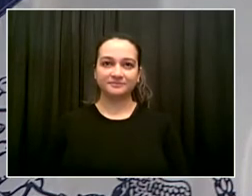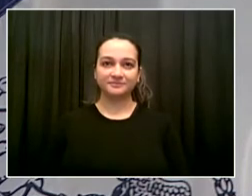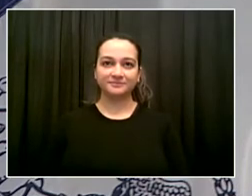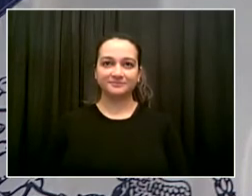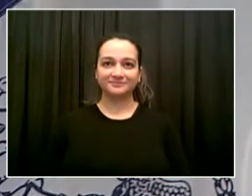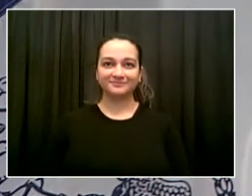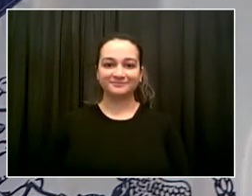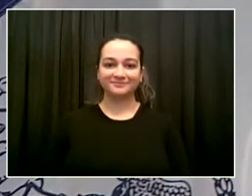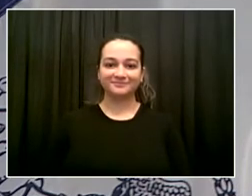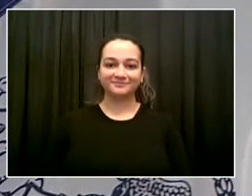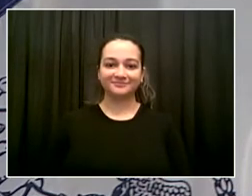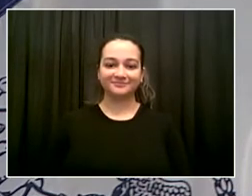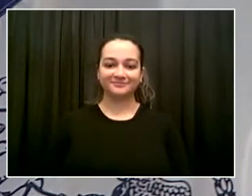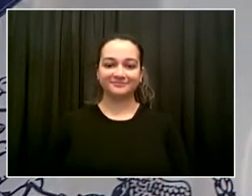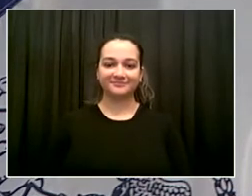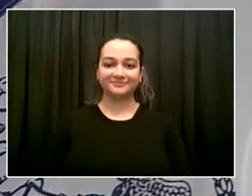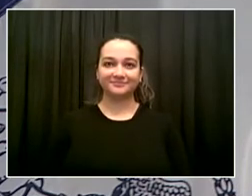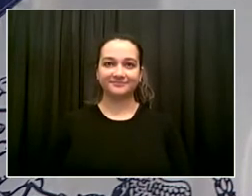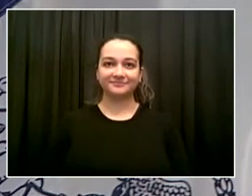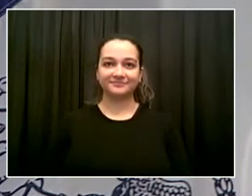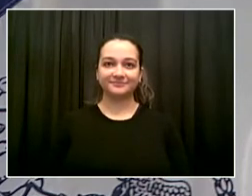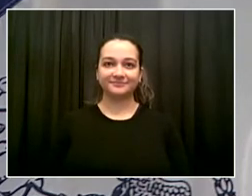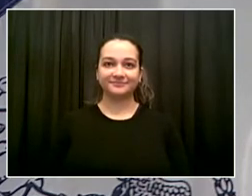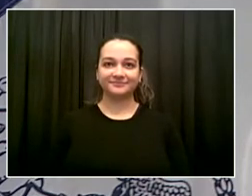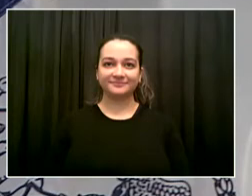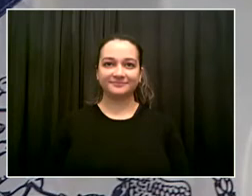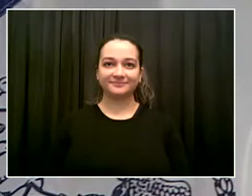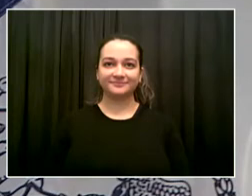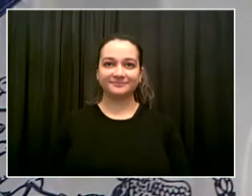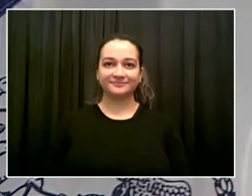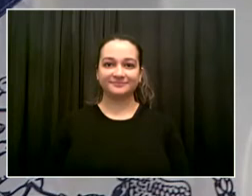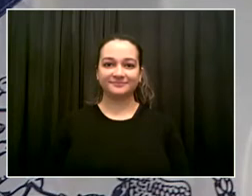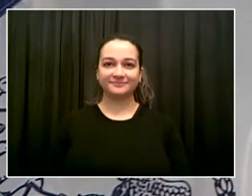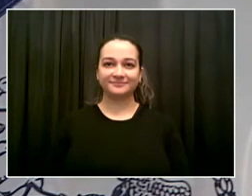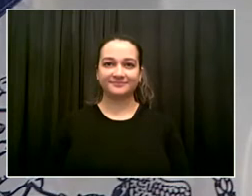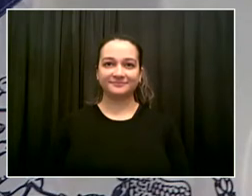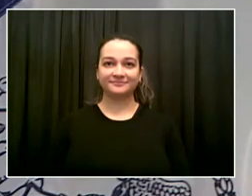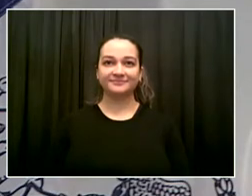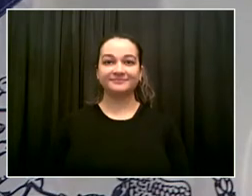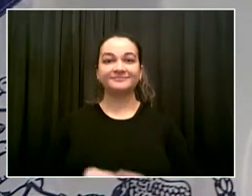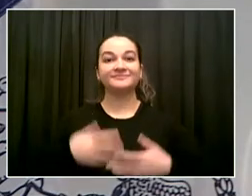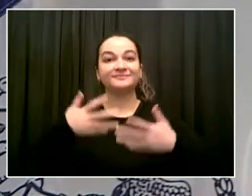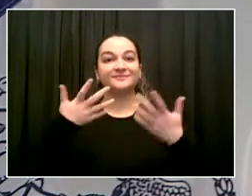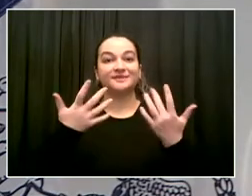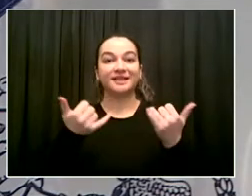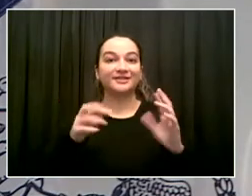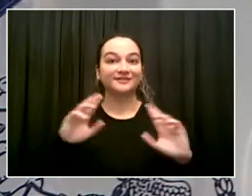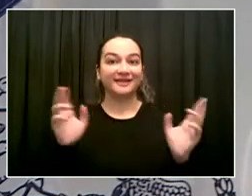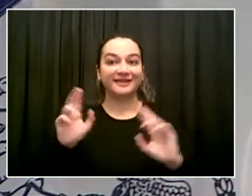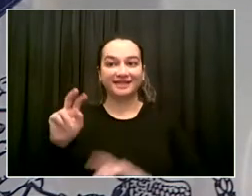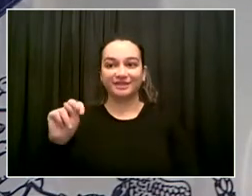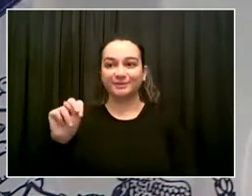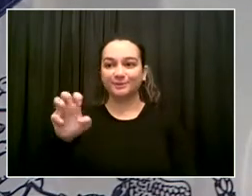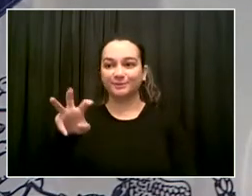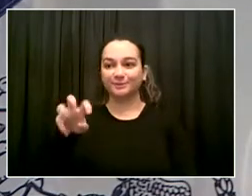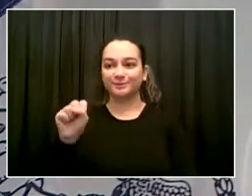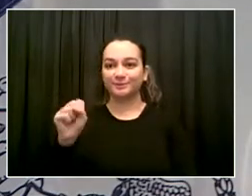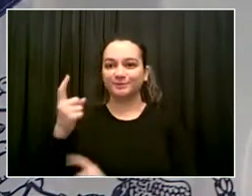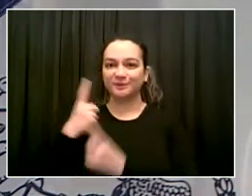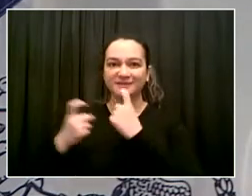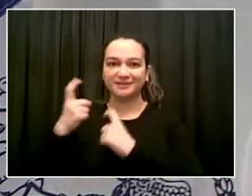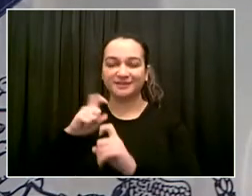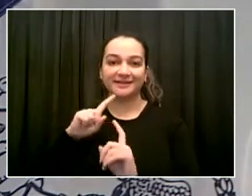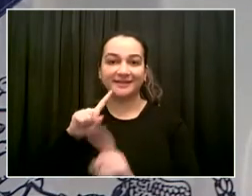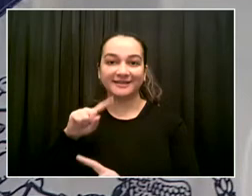recuperar nuestra ciudad. Okay, with that, let's turn to our colleagues in the media. And please let me know the name and outlet of